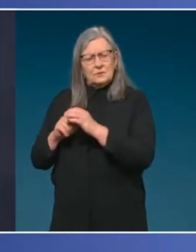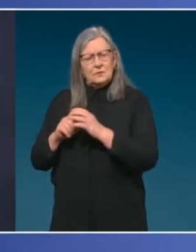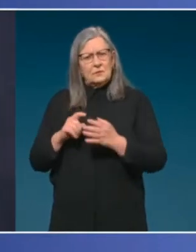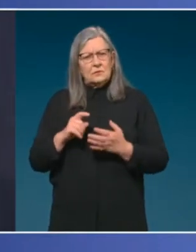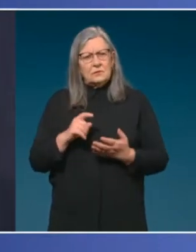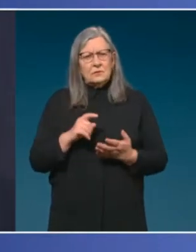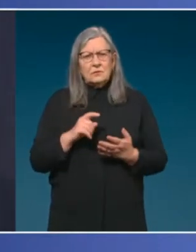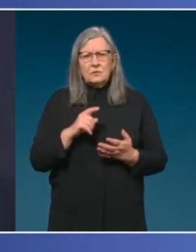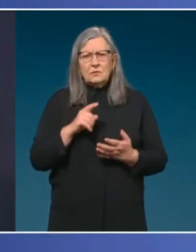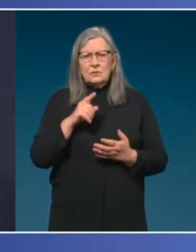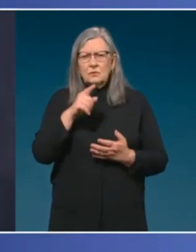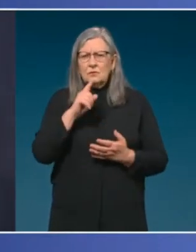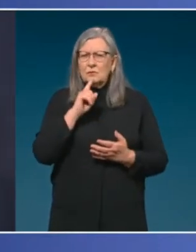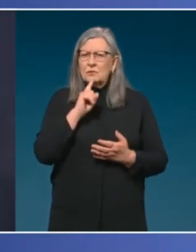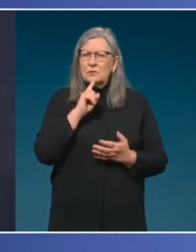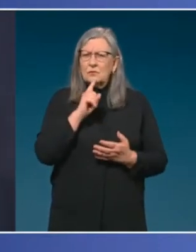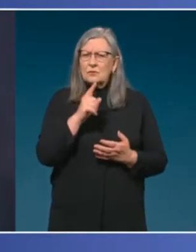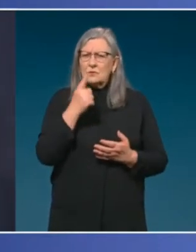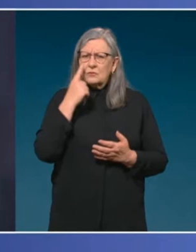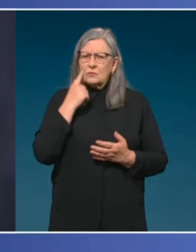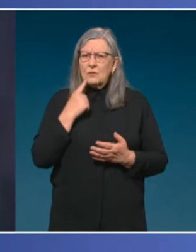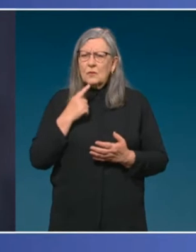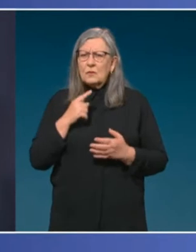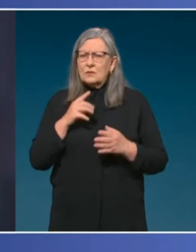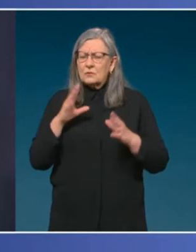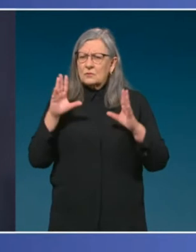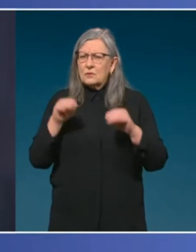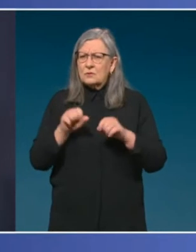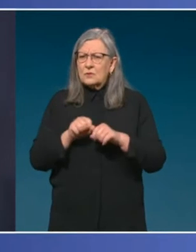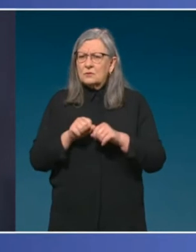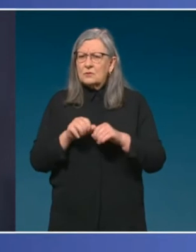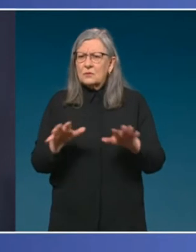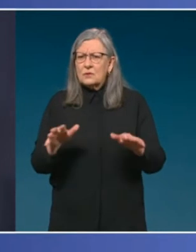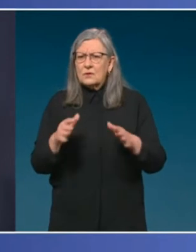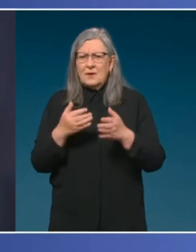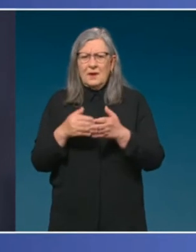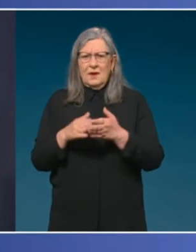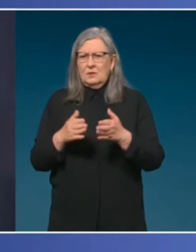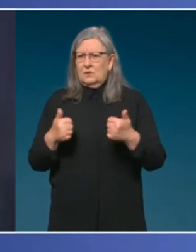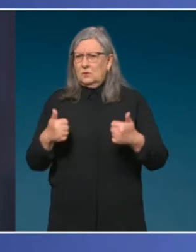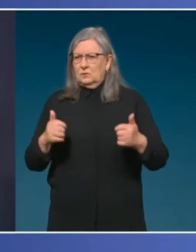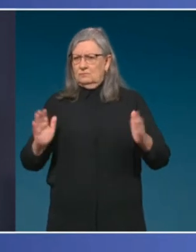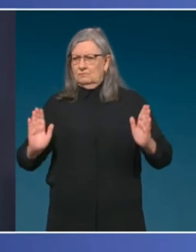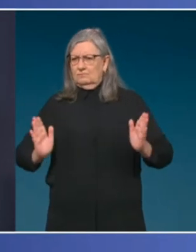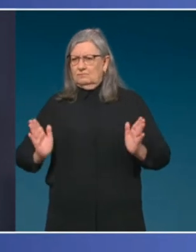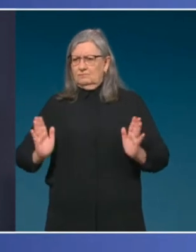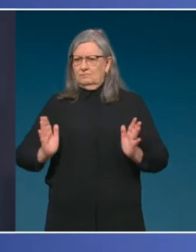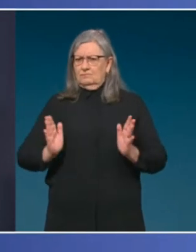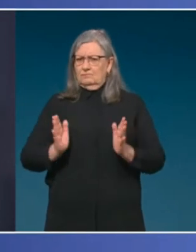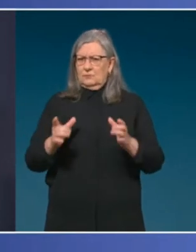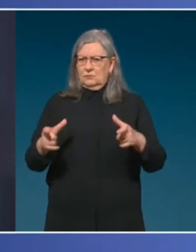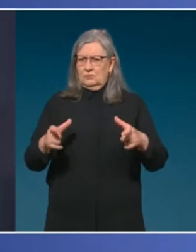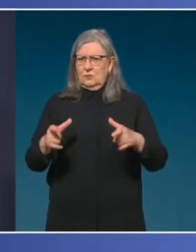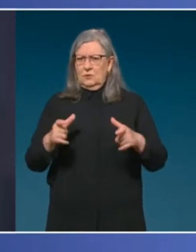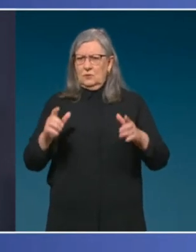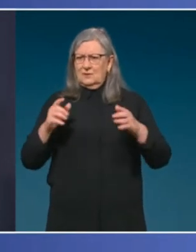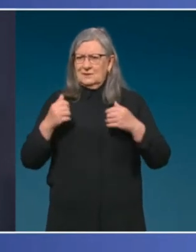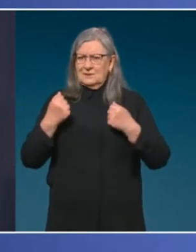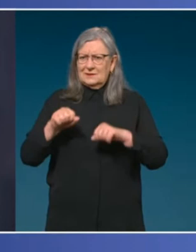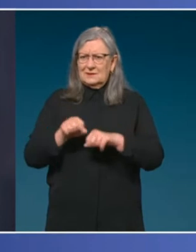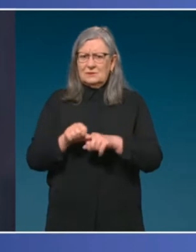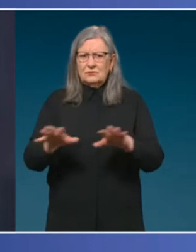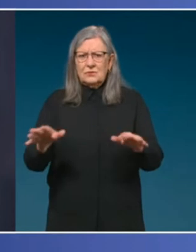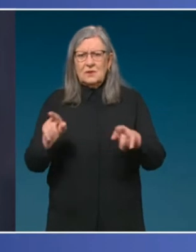in limits at gatherings? Would you like to see an extension of only vaccinated people in cafes, weddings,